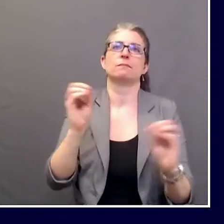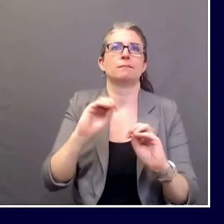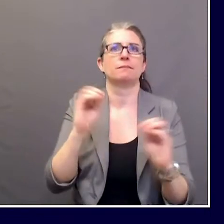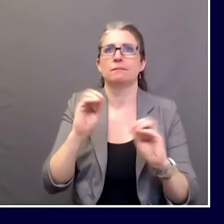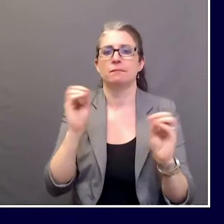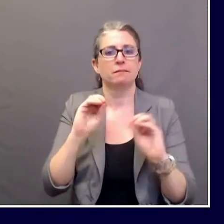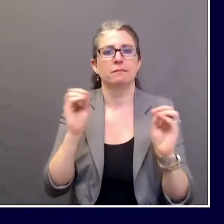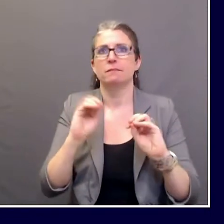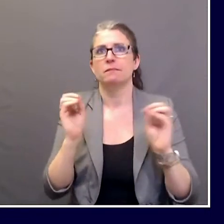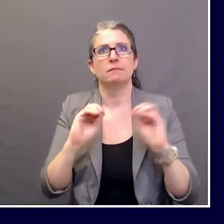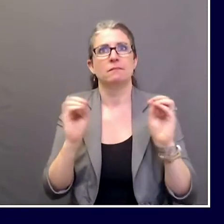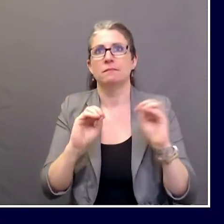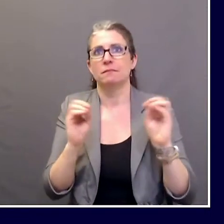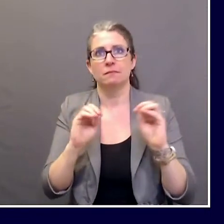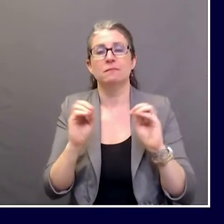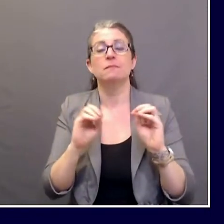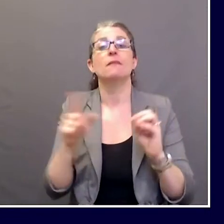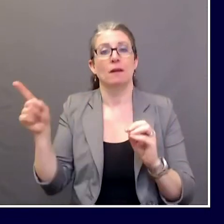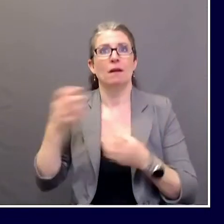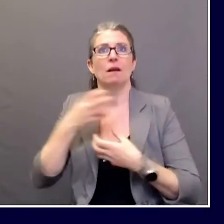trials.